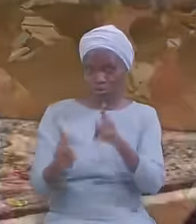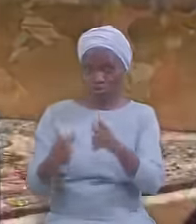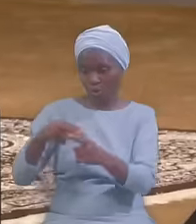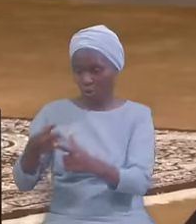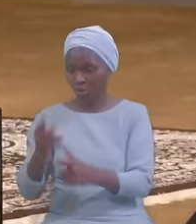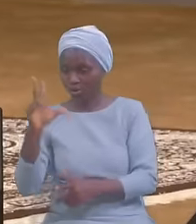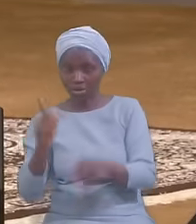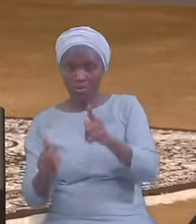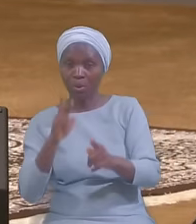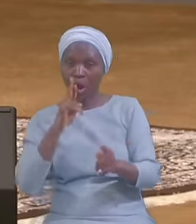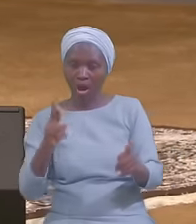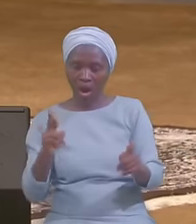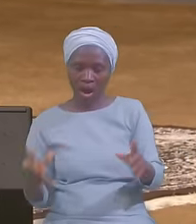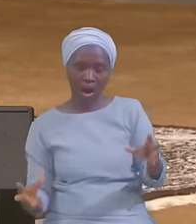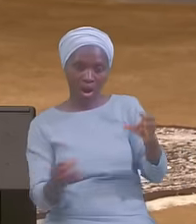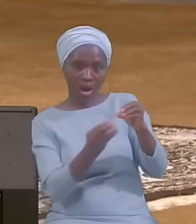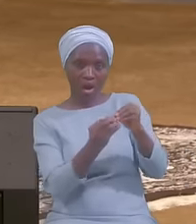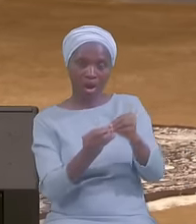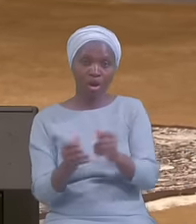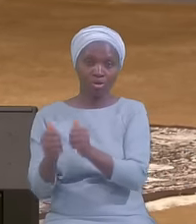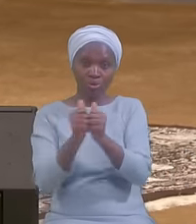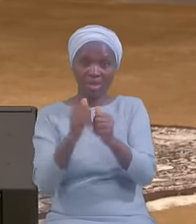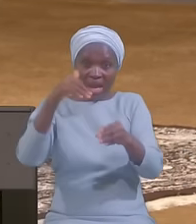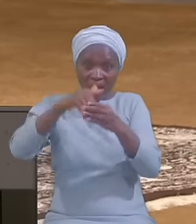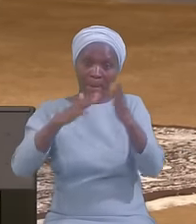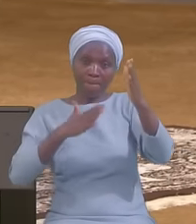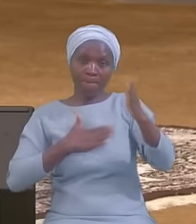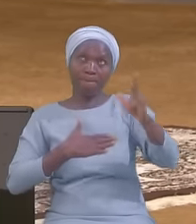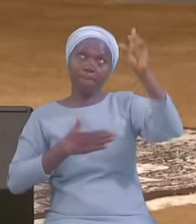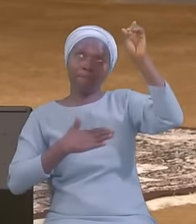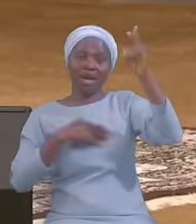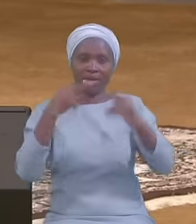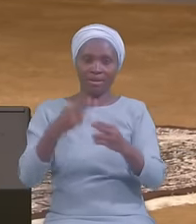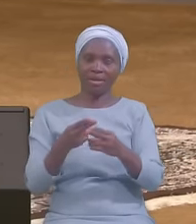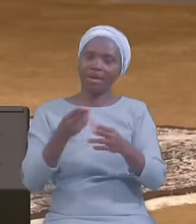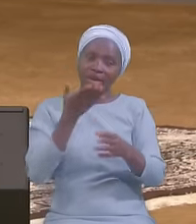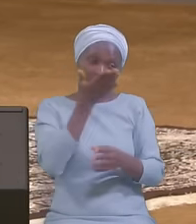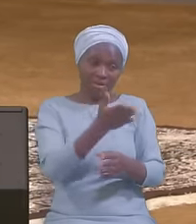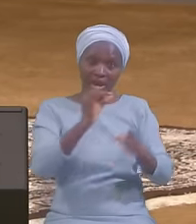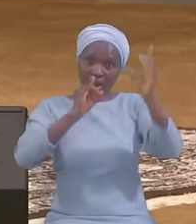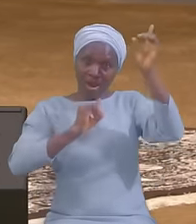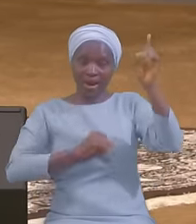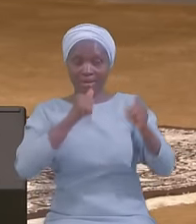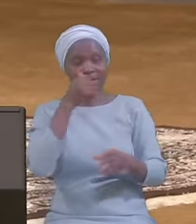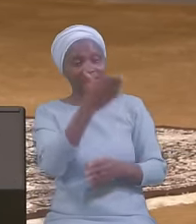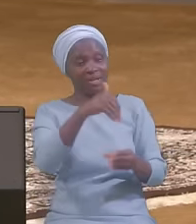my name, there I am in the midst of them. And because he's